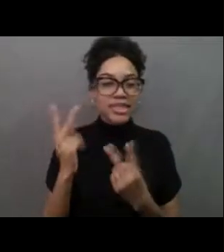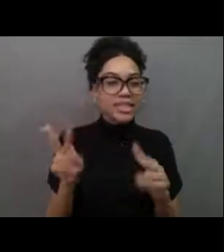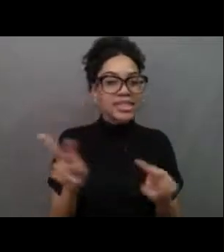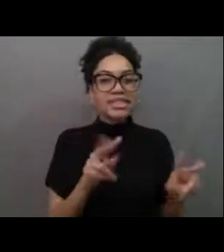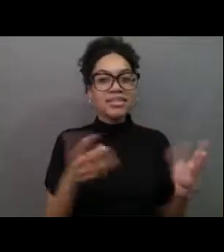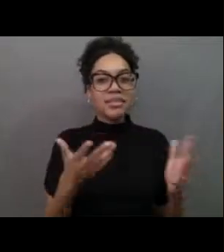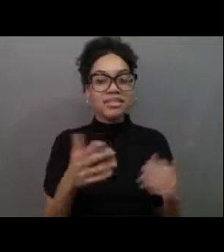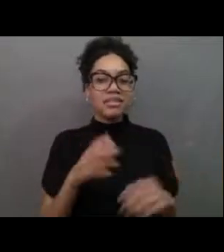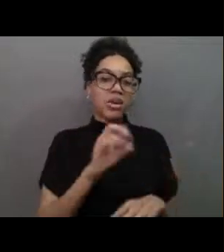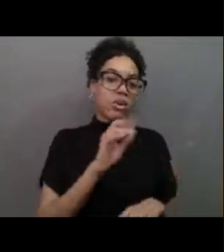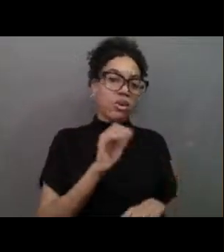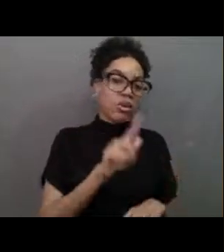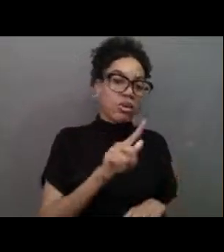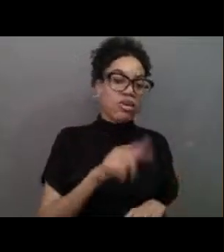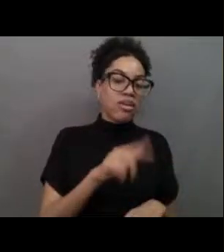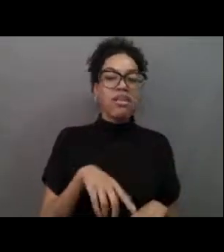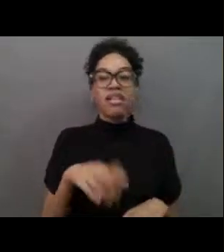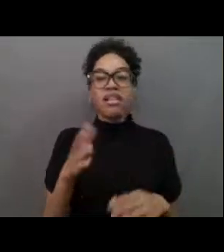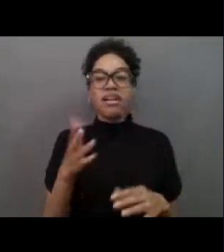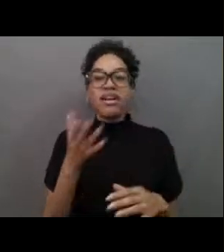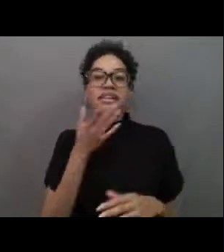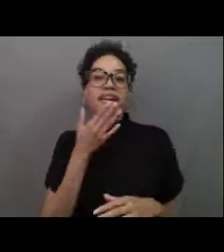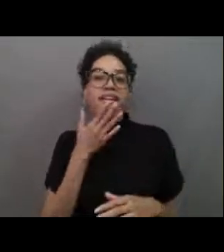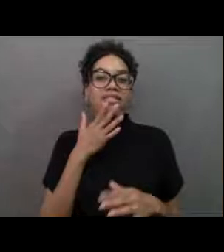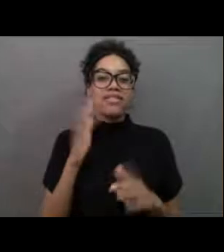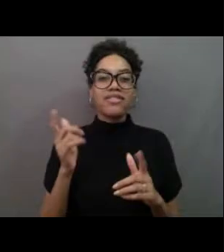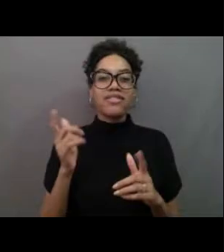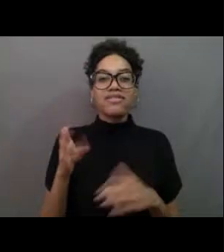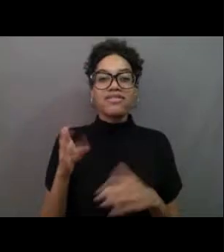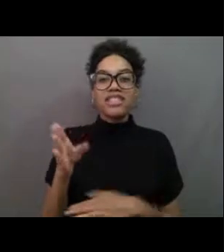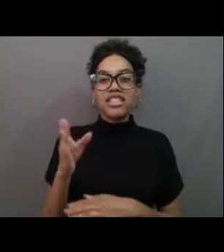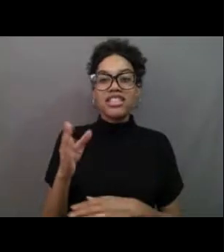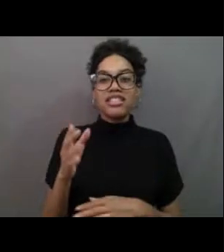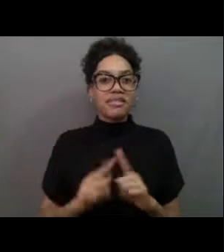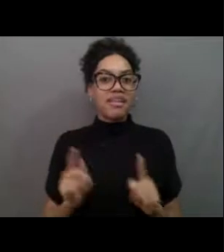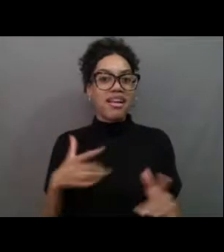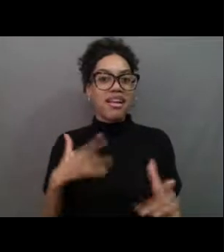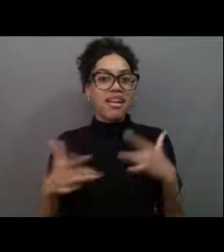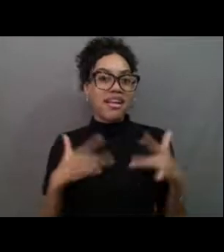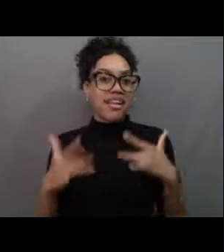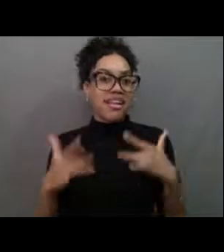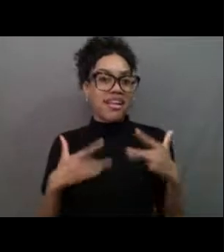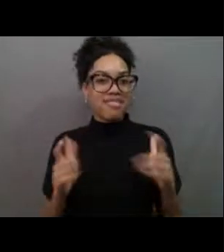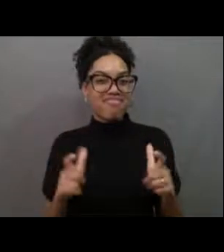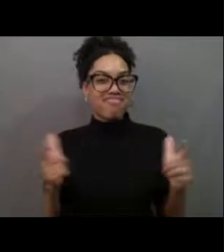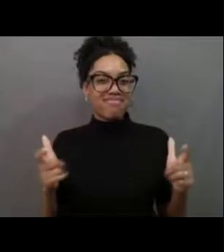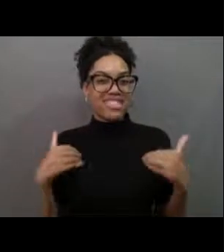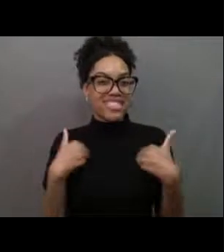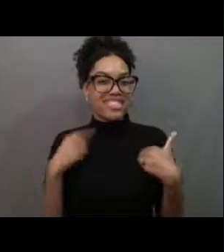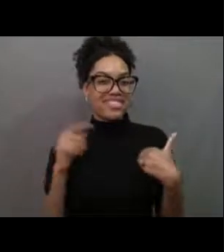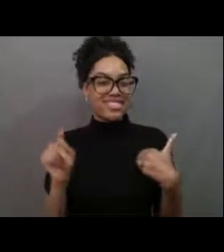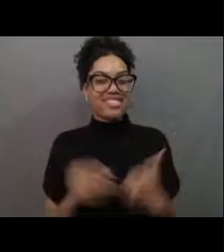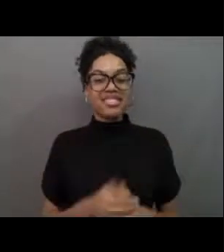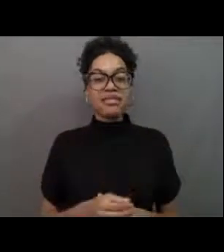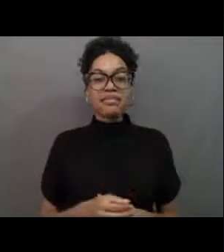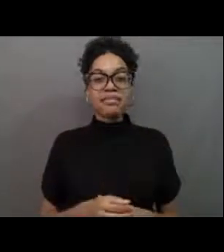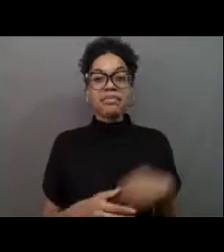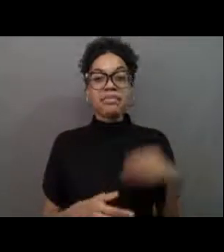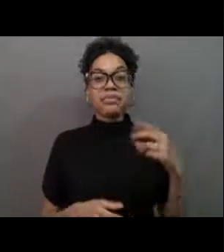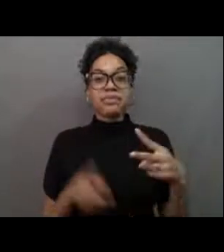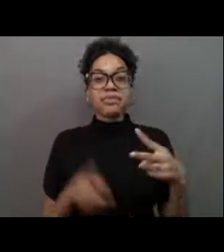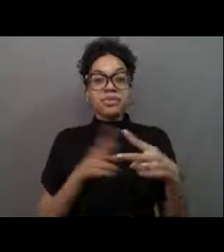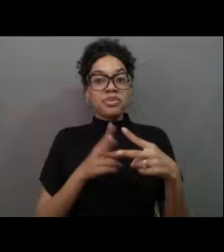looking for the brightly colored tropical fish, but the big thrills are sometimes the biggest things out there. So we have 2 species of